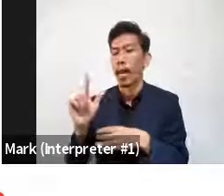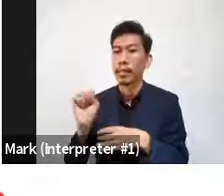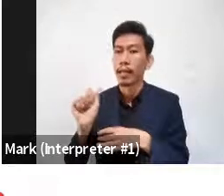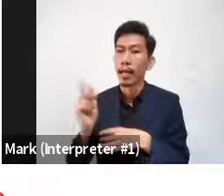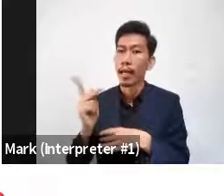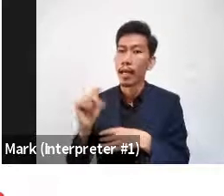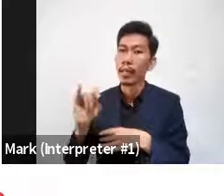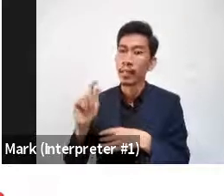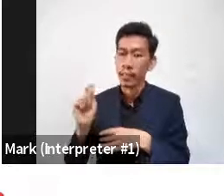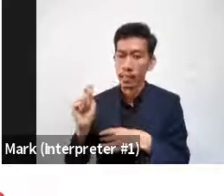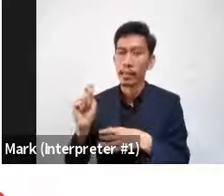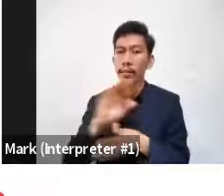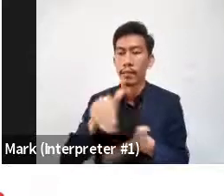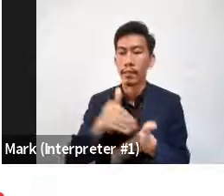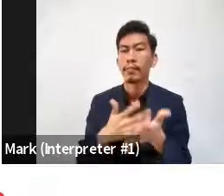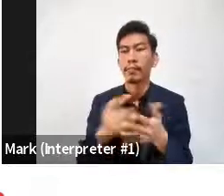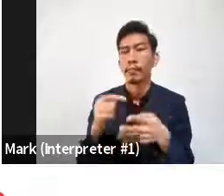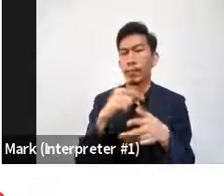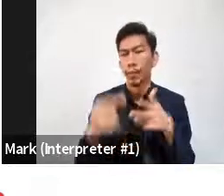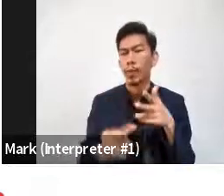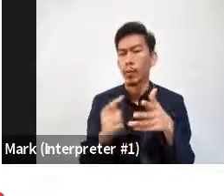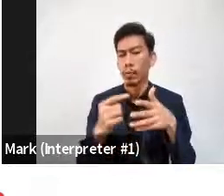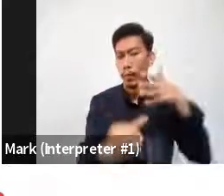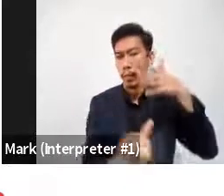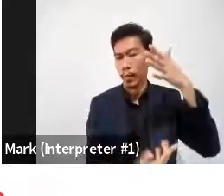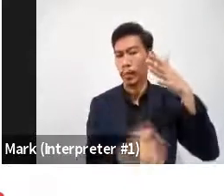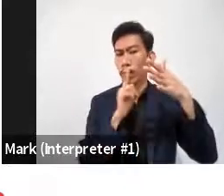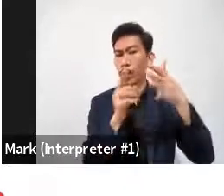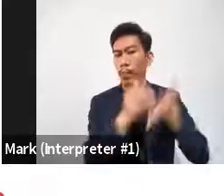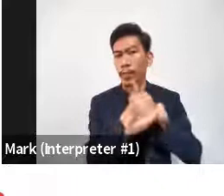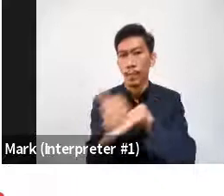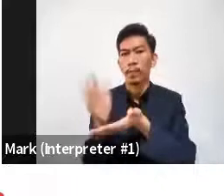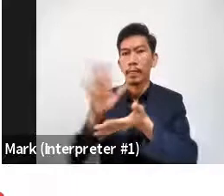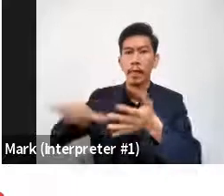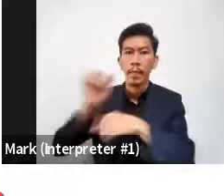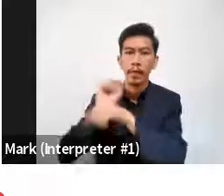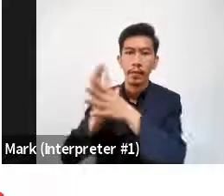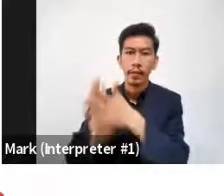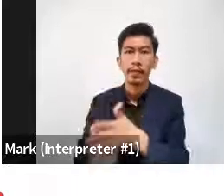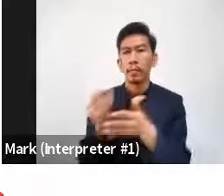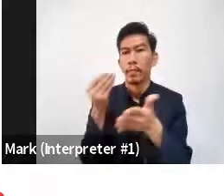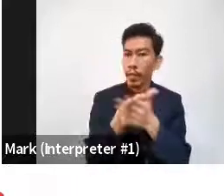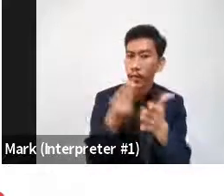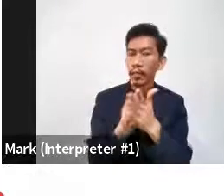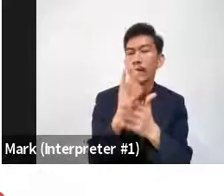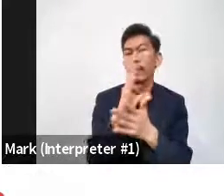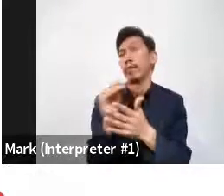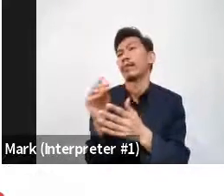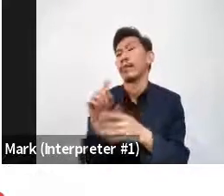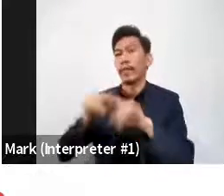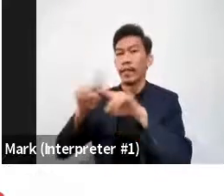be a big help for them financially and other special accommodations for our